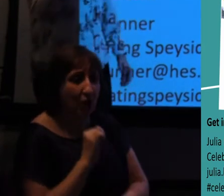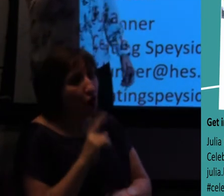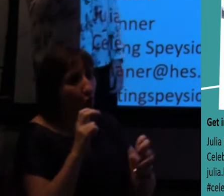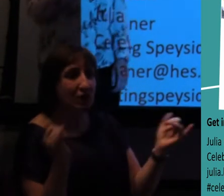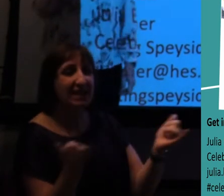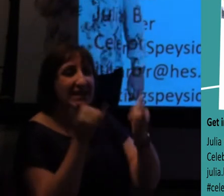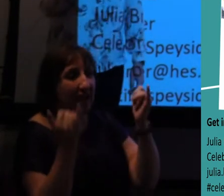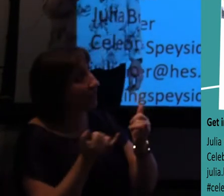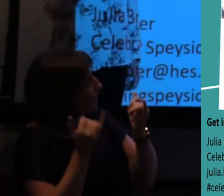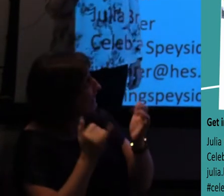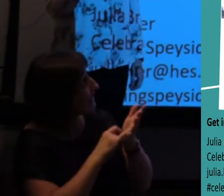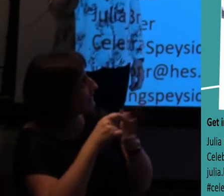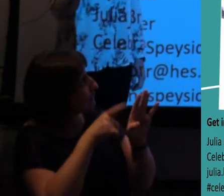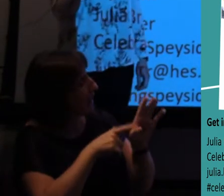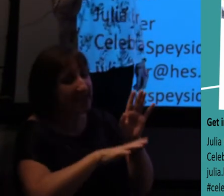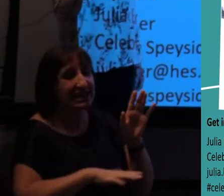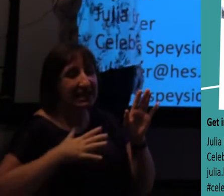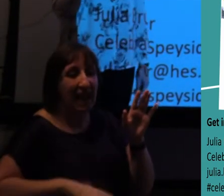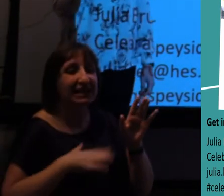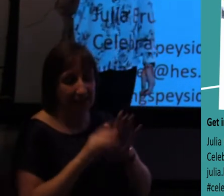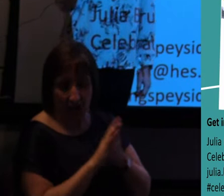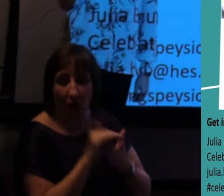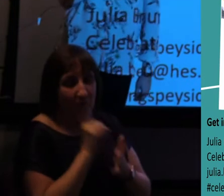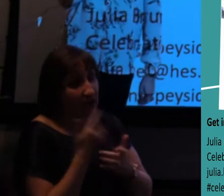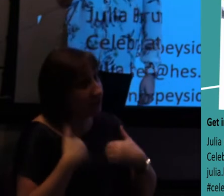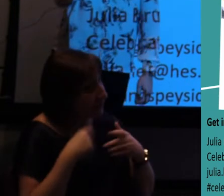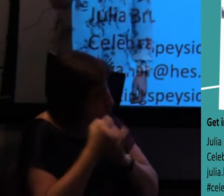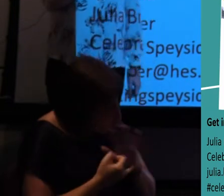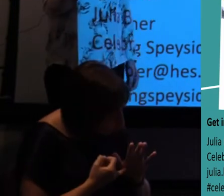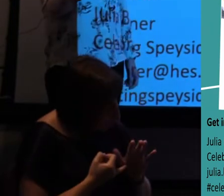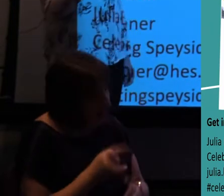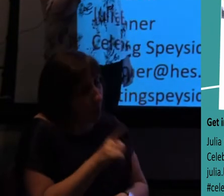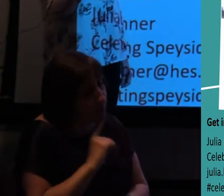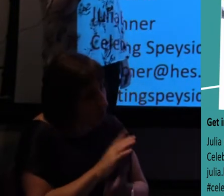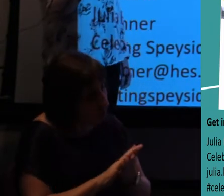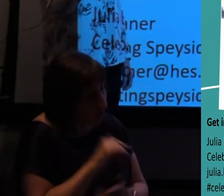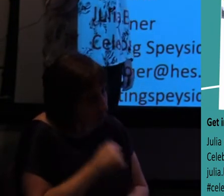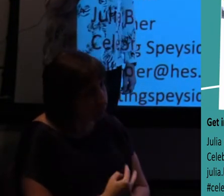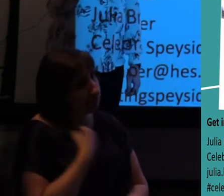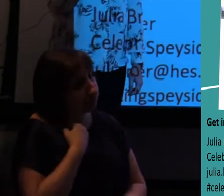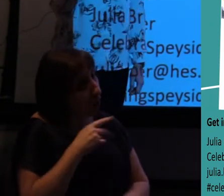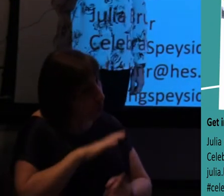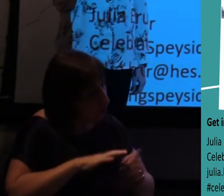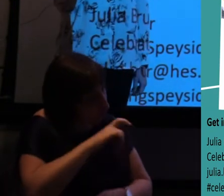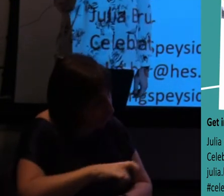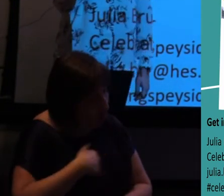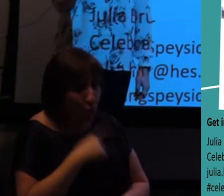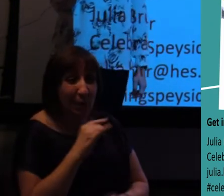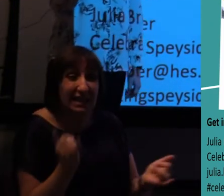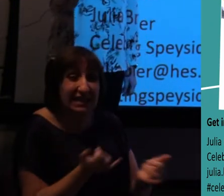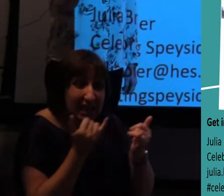Celebrating Speeside, a very exciting site and a very exciting project. However, much to this me of locals, when we say